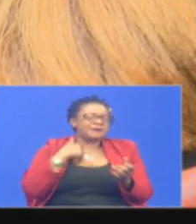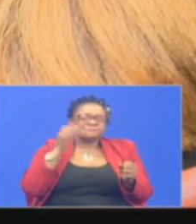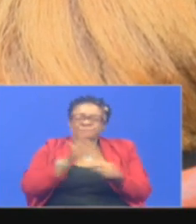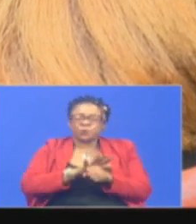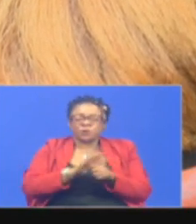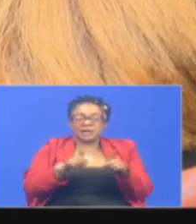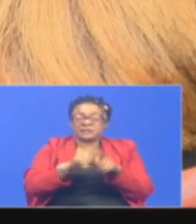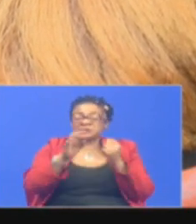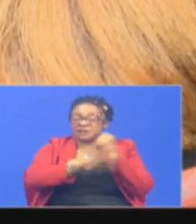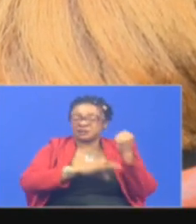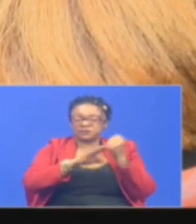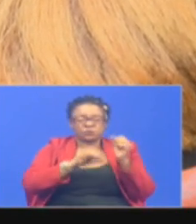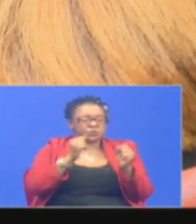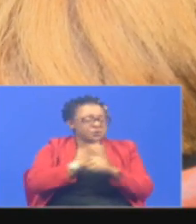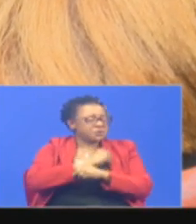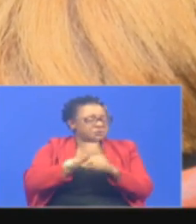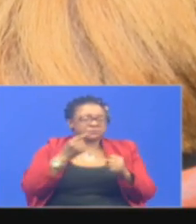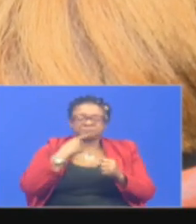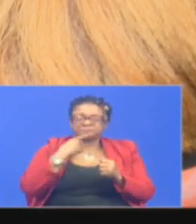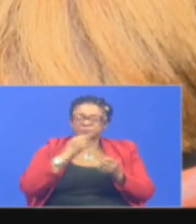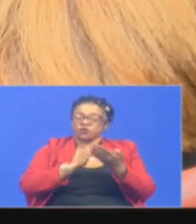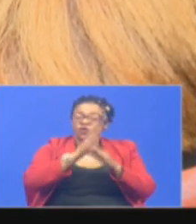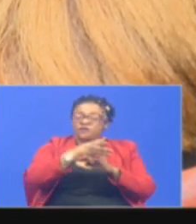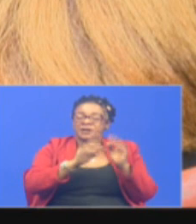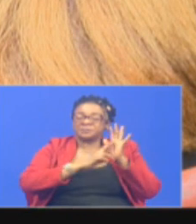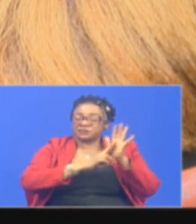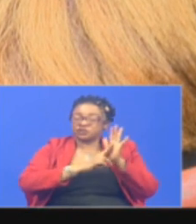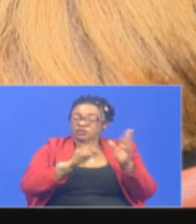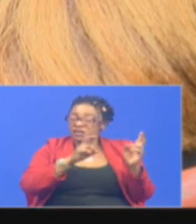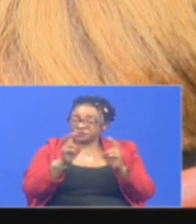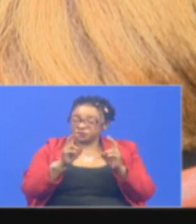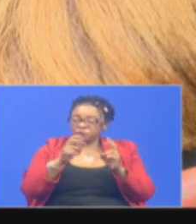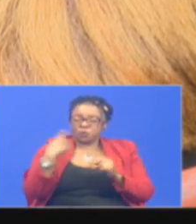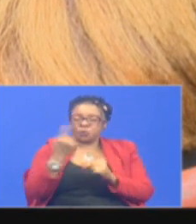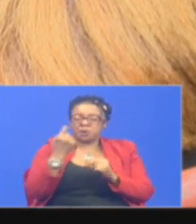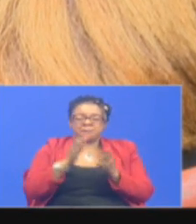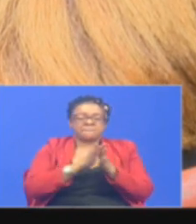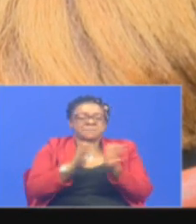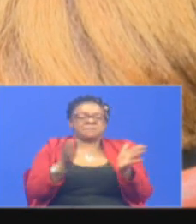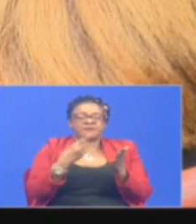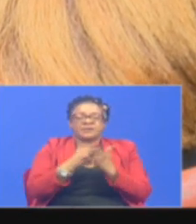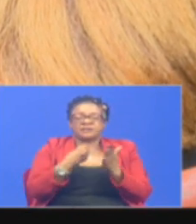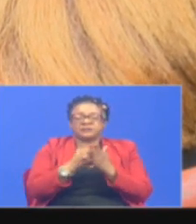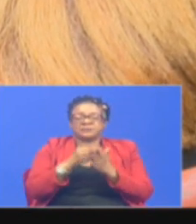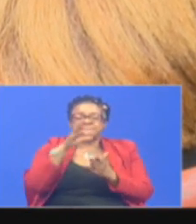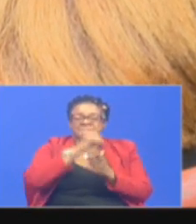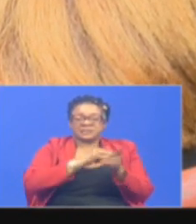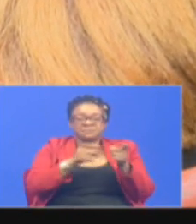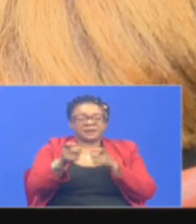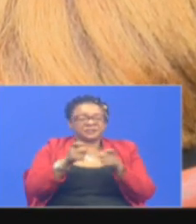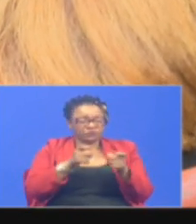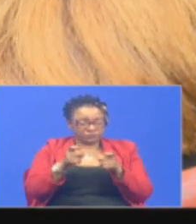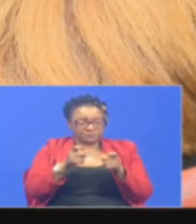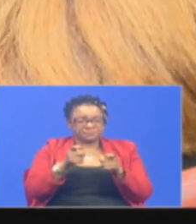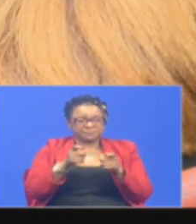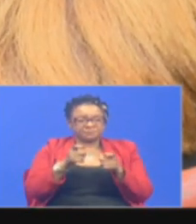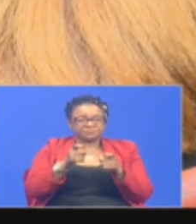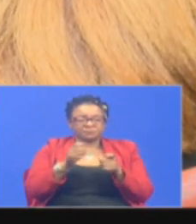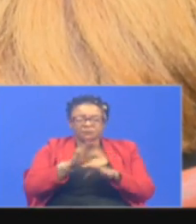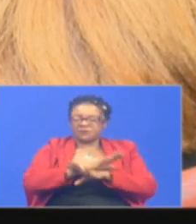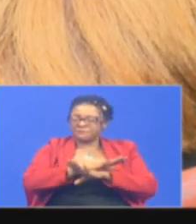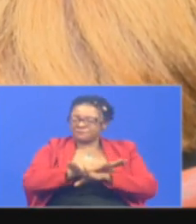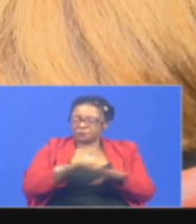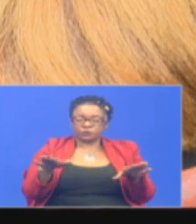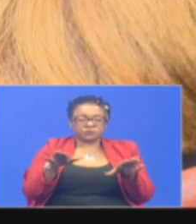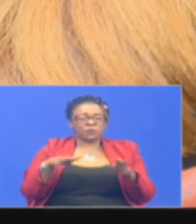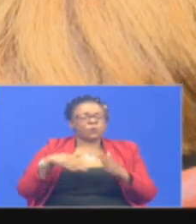that overrepresentation is the issue. It's just public finance mismanagement. So we have seen a complete refusal. And I